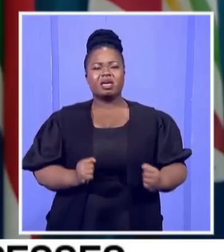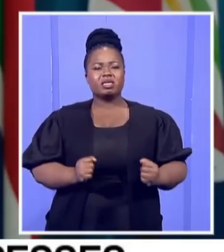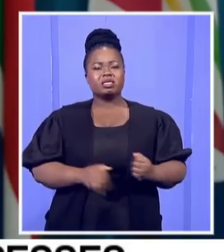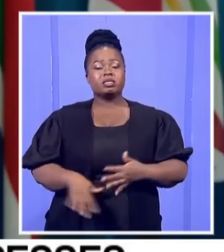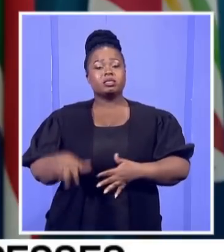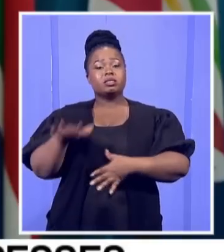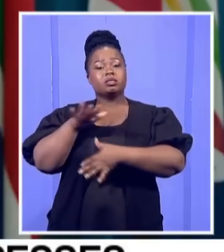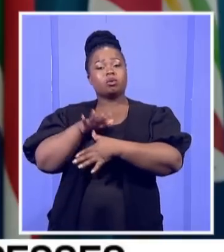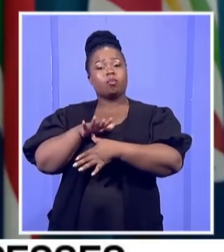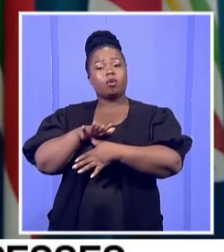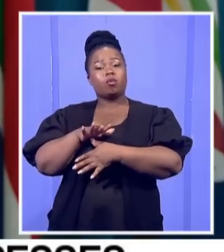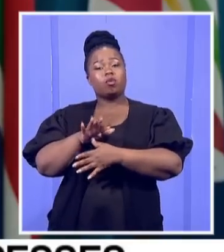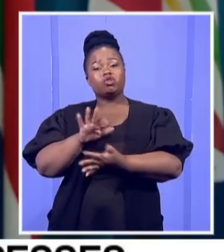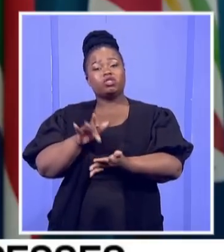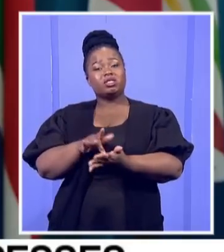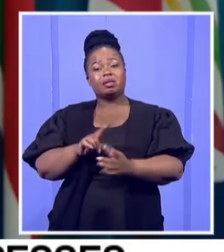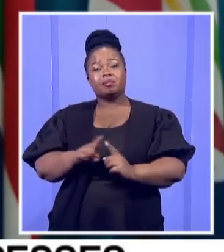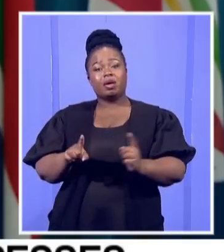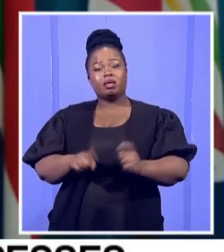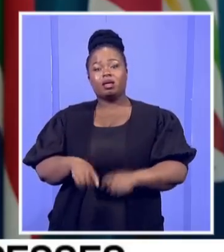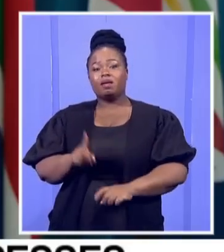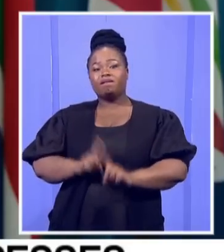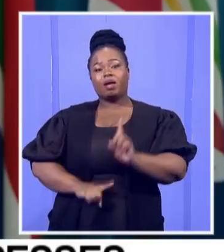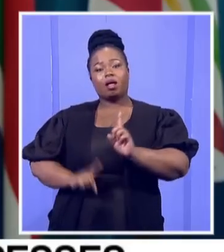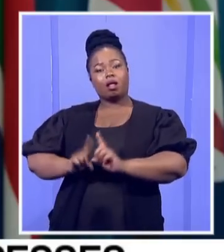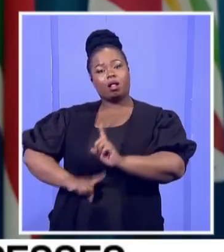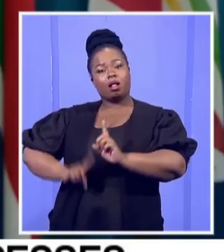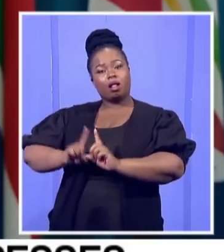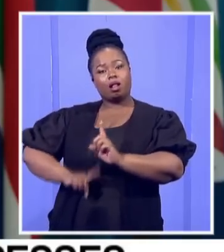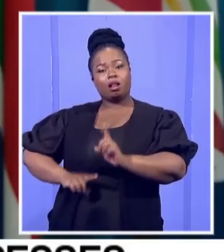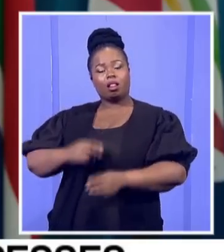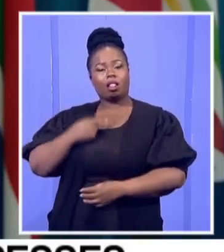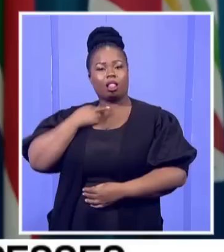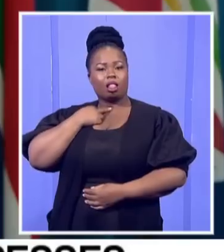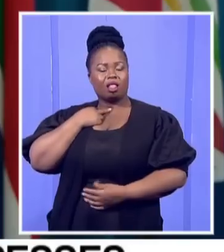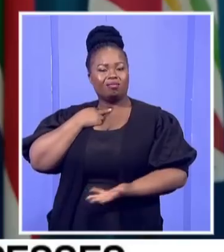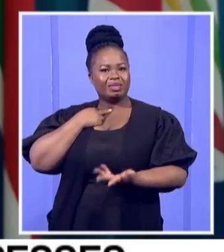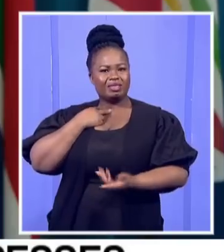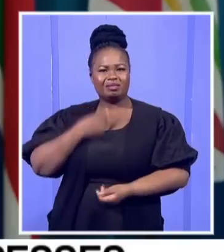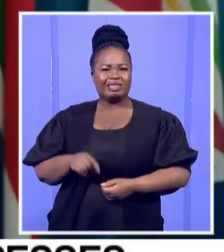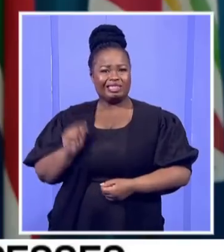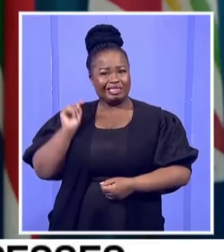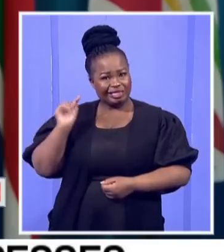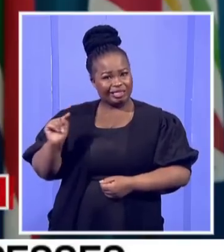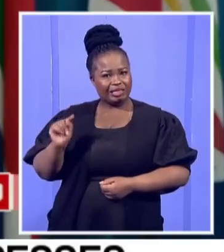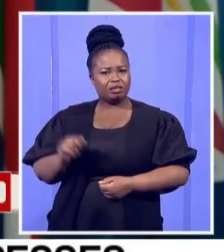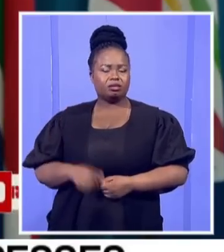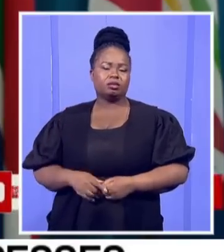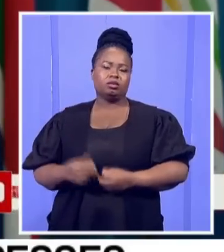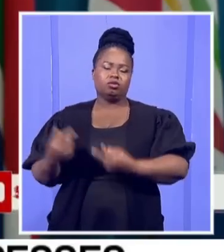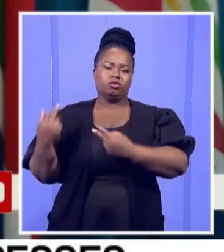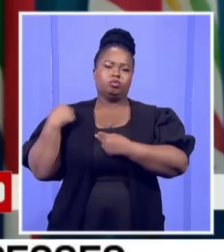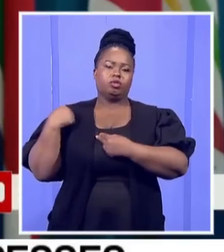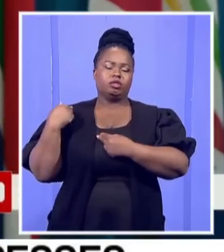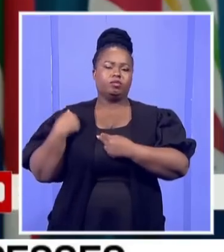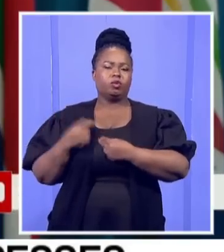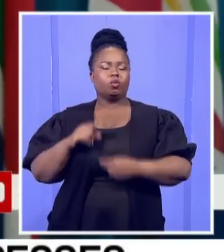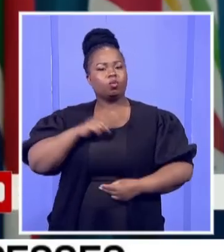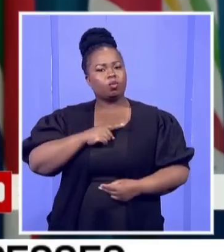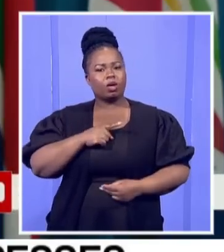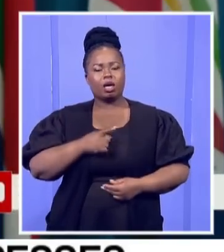position despite these multiple failures. He, not Eskom, is responsible for the